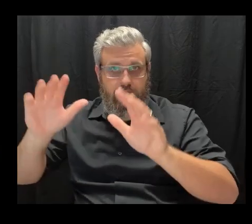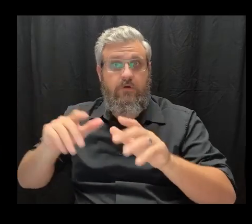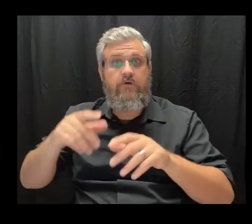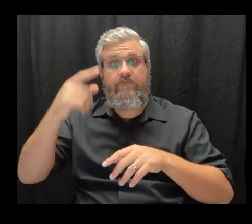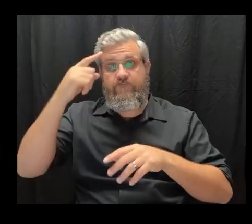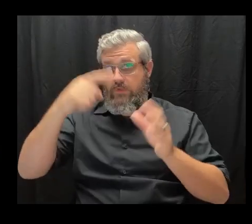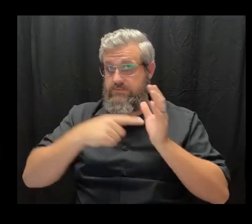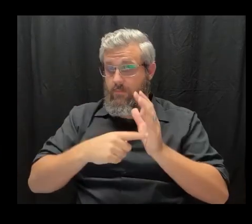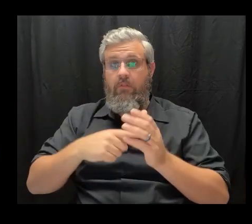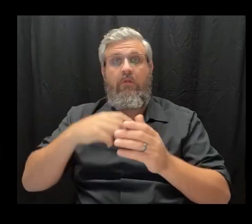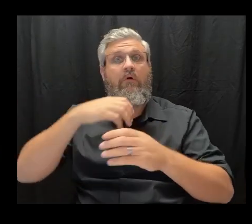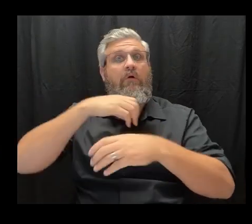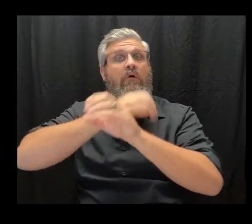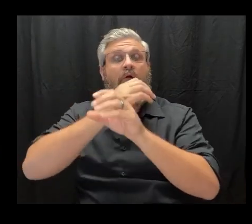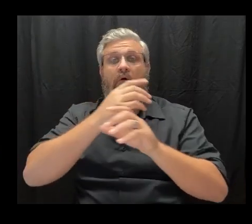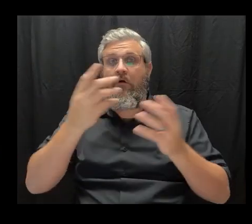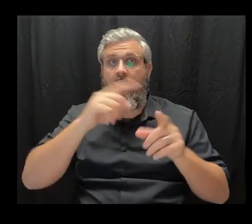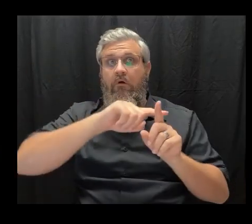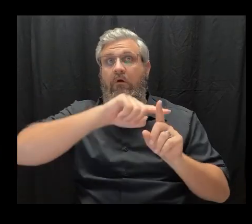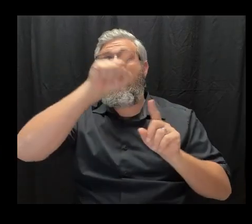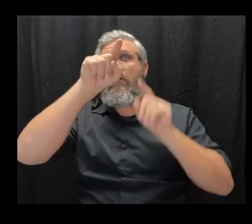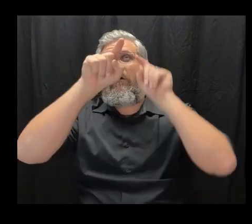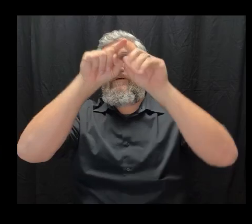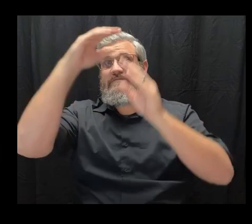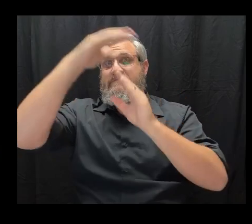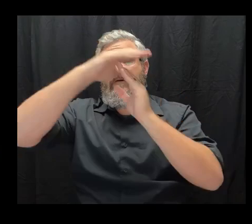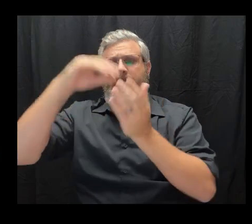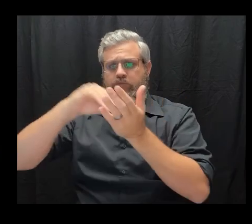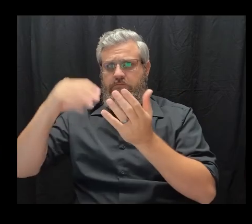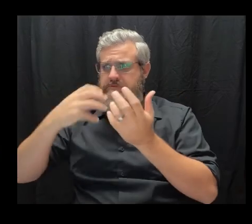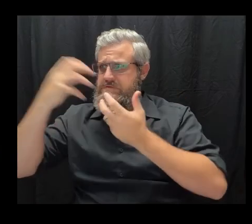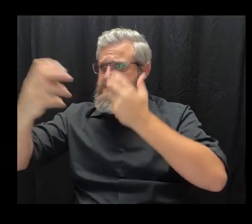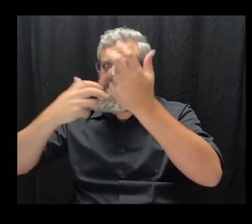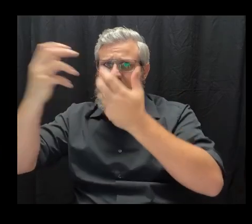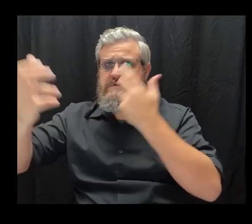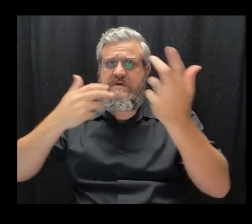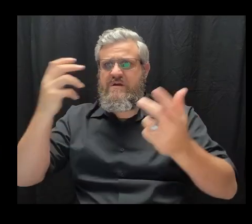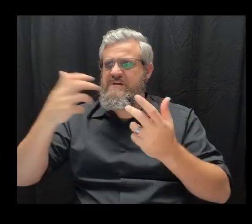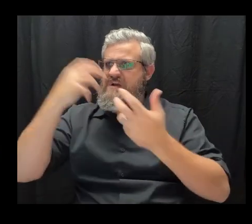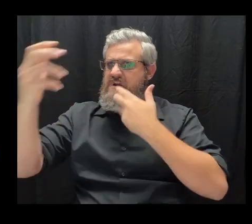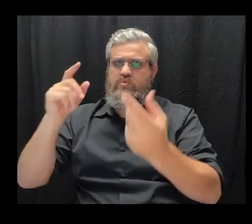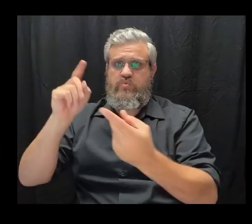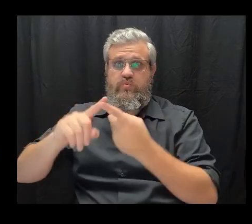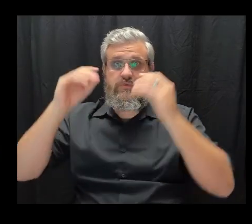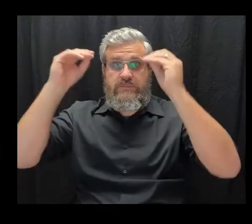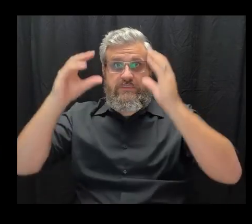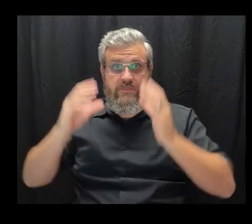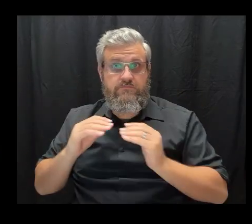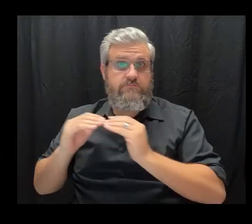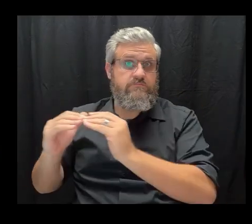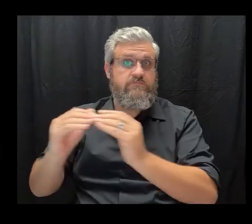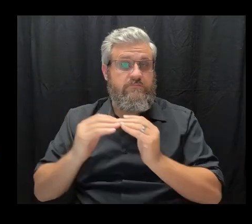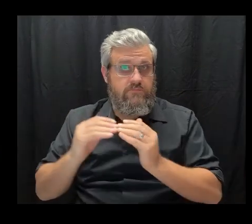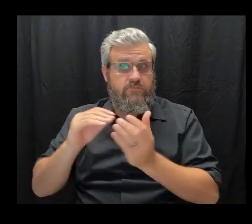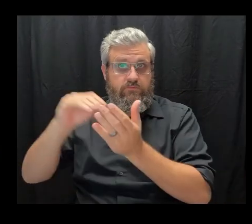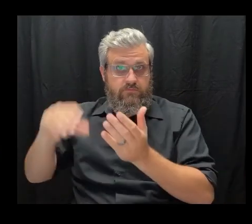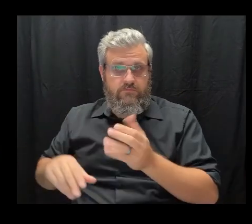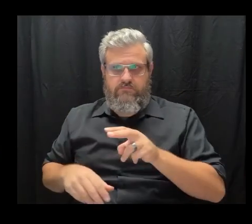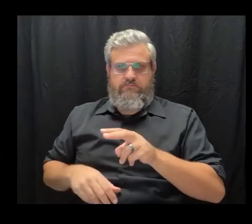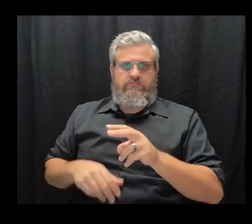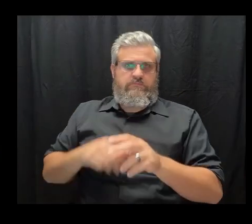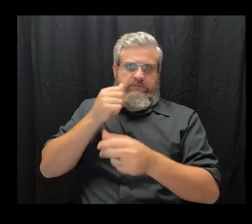in highly disruptive behaviors, such as yelling or screaming at teachers or peers, or present a safety concern, such as